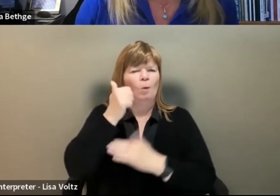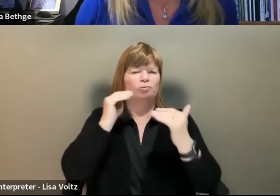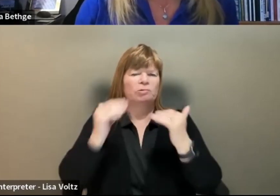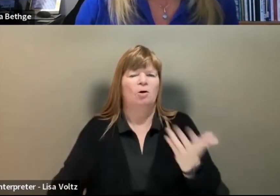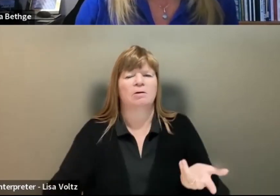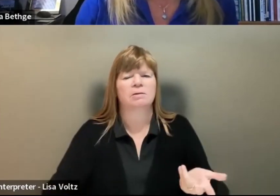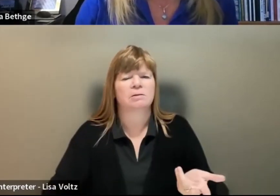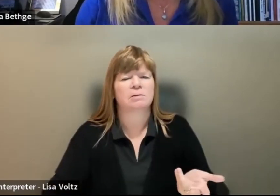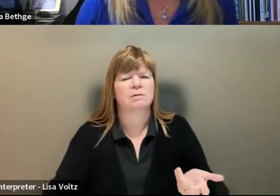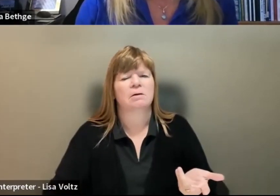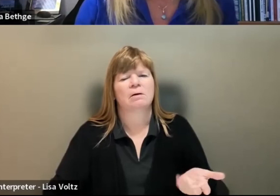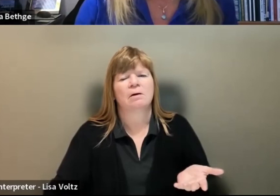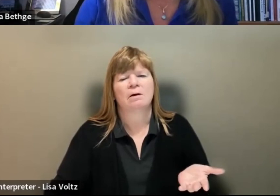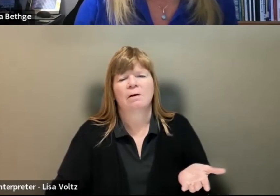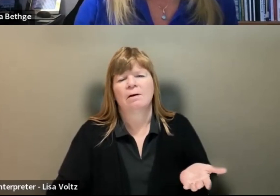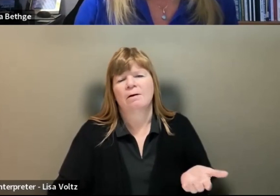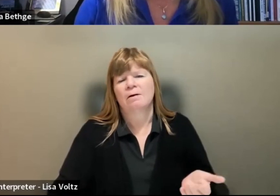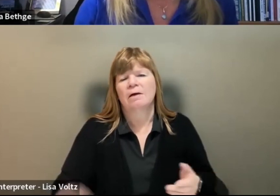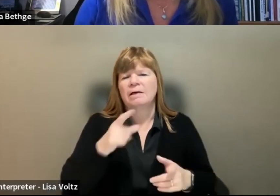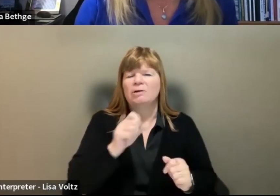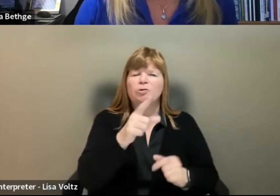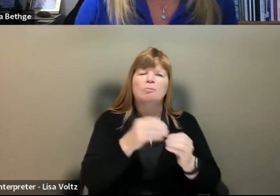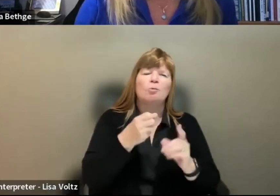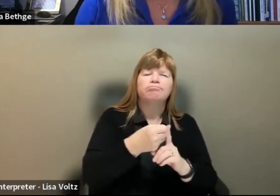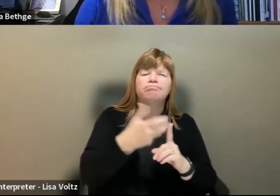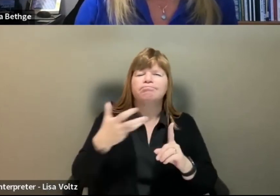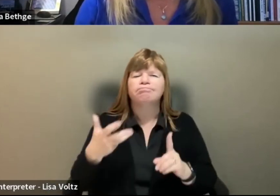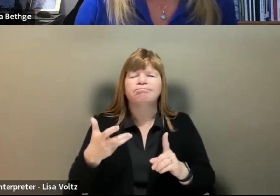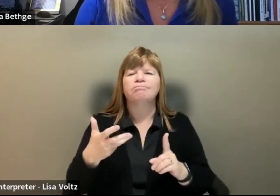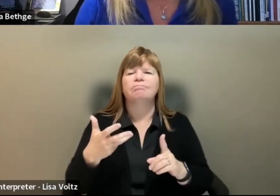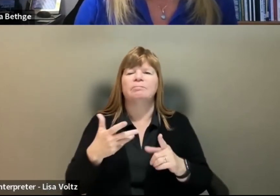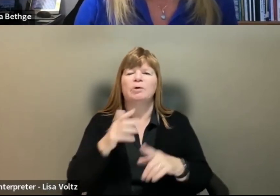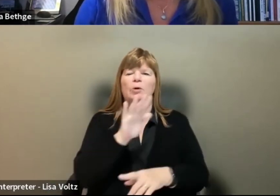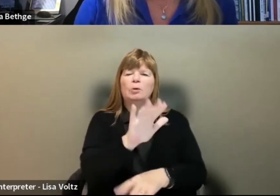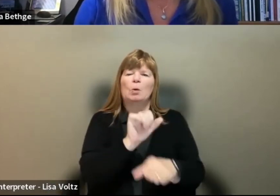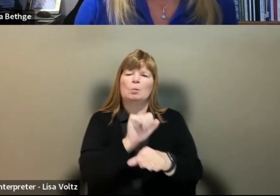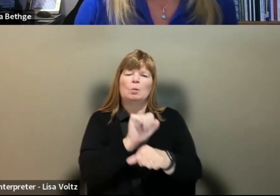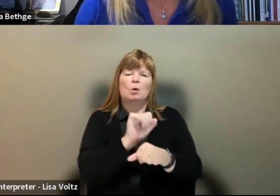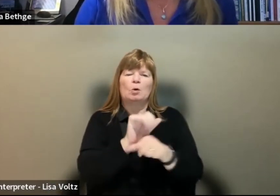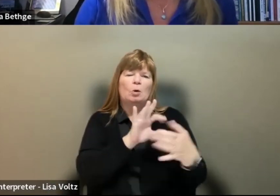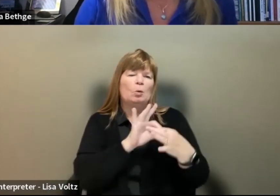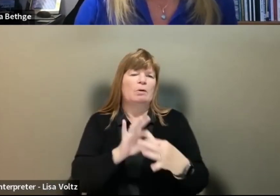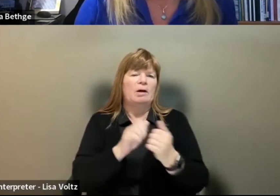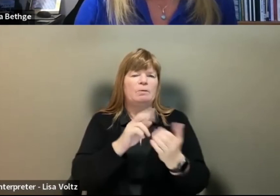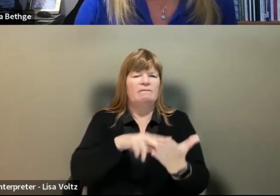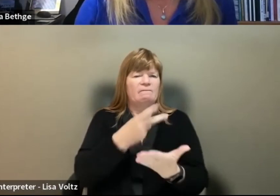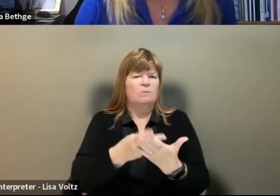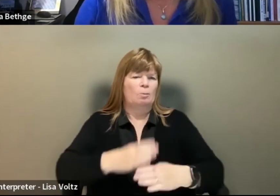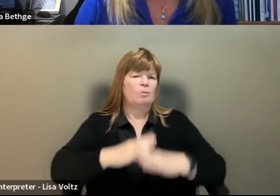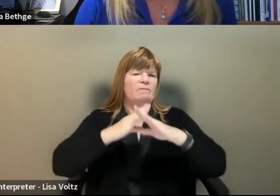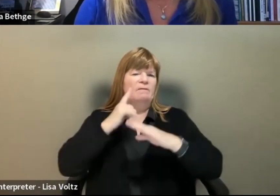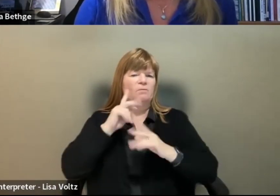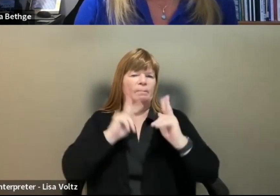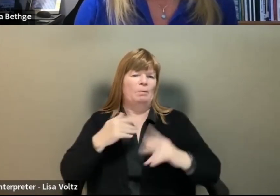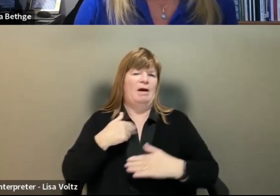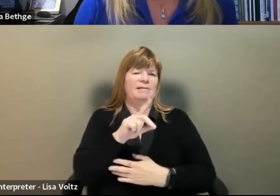speak a little bit more to the work that you're doing related to falls prevention for people with disability, and then specifically